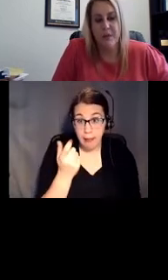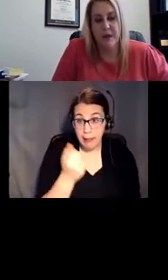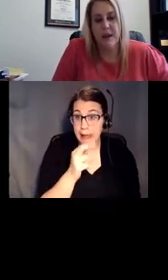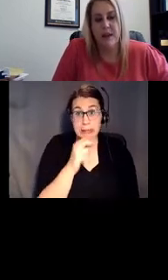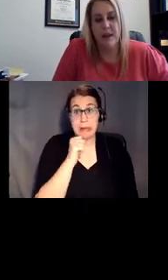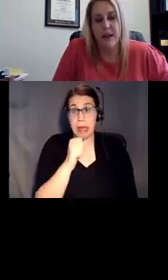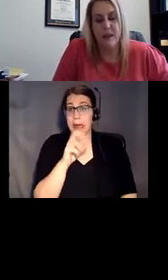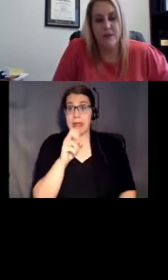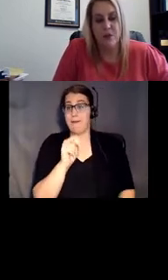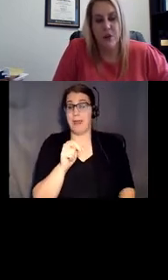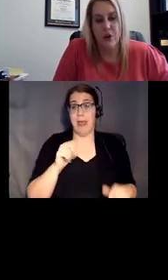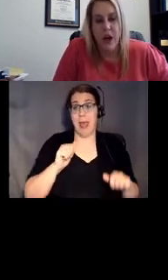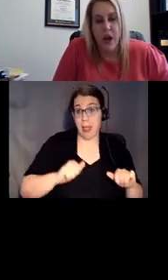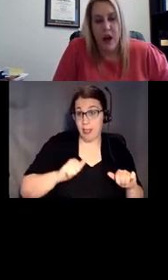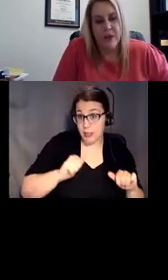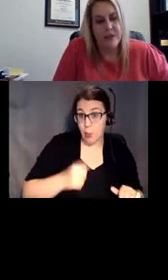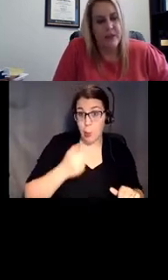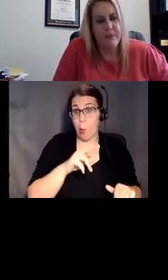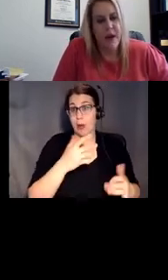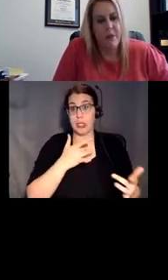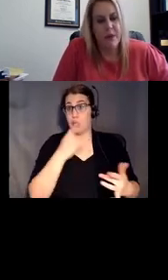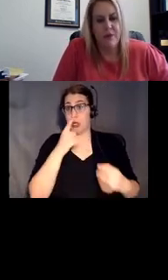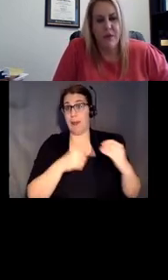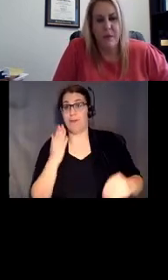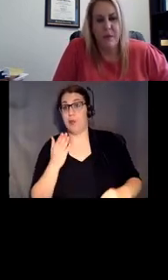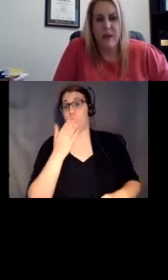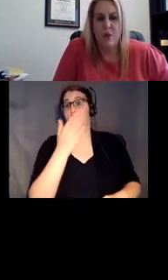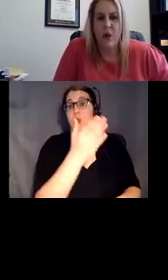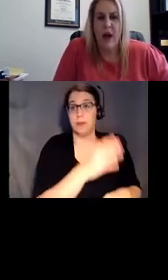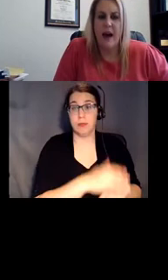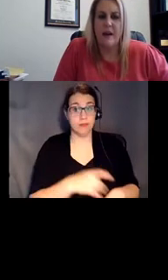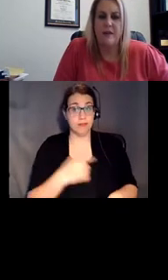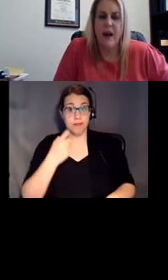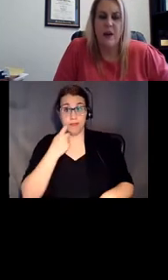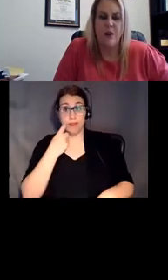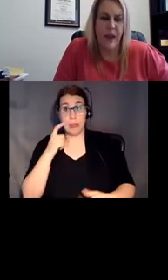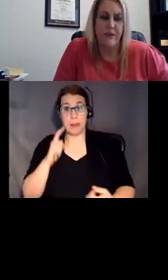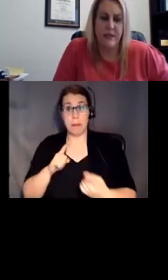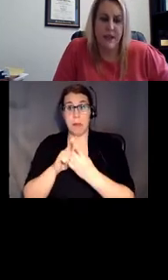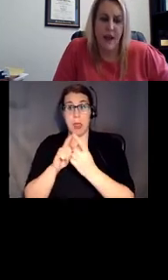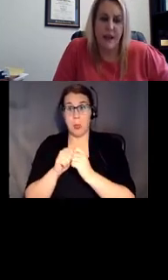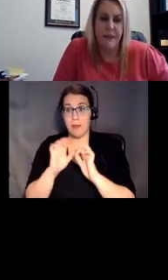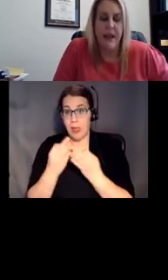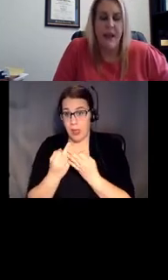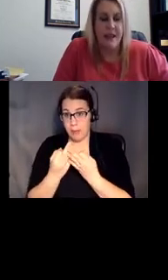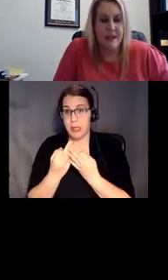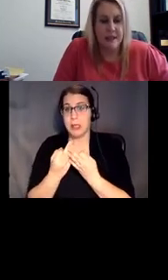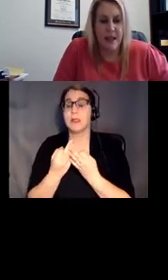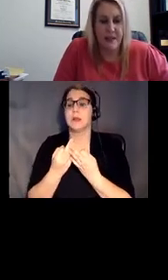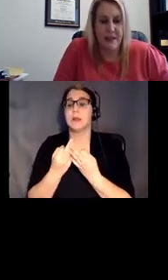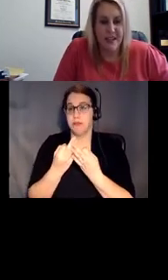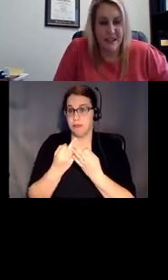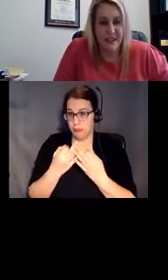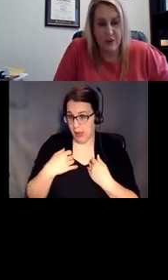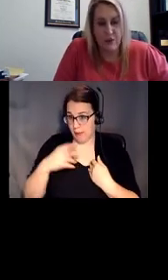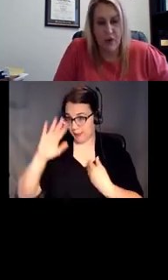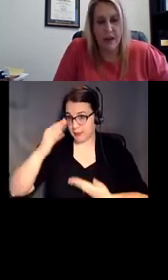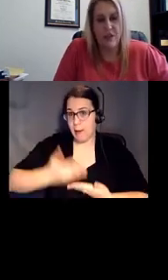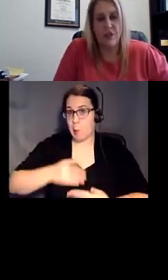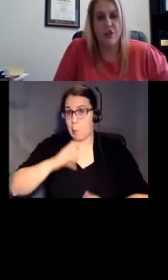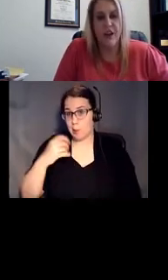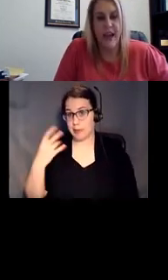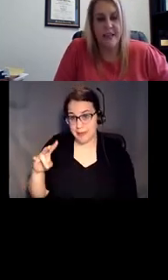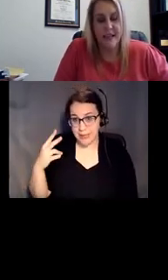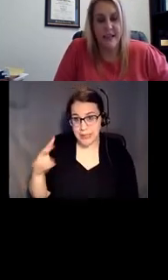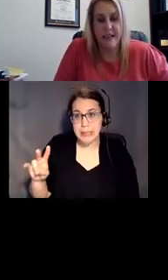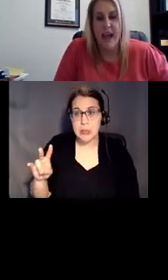there may be a need in the future. I recently met with a family who they have a son. He's 17, getting ready